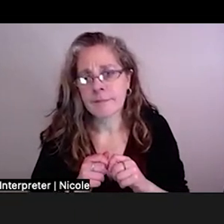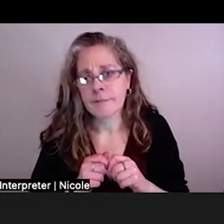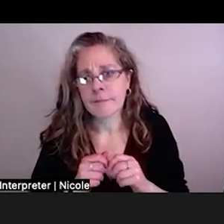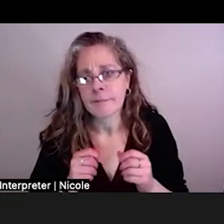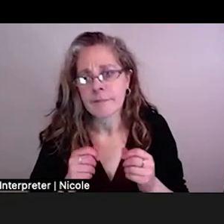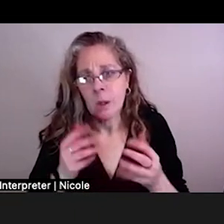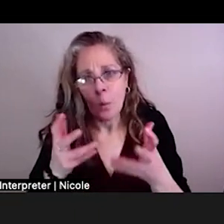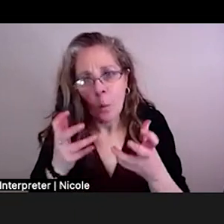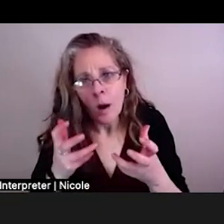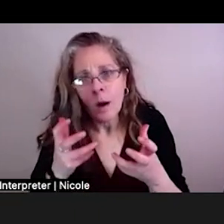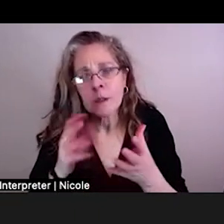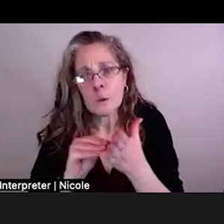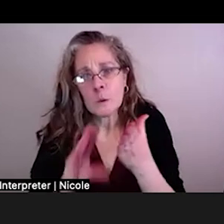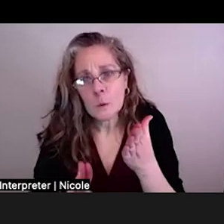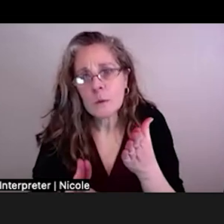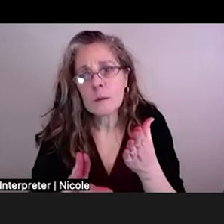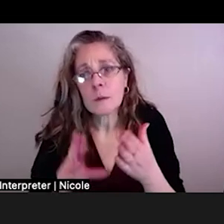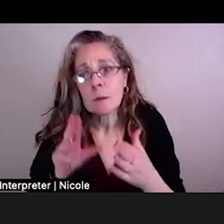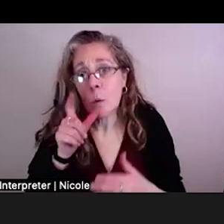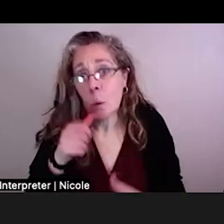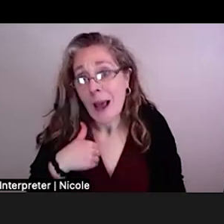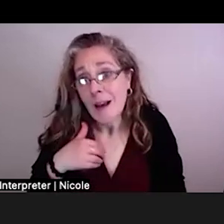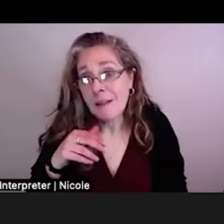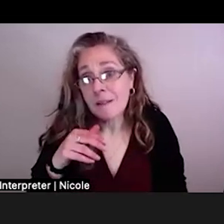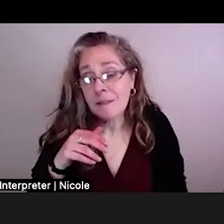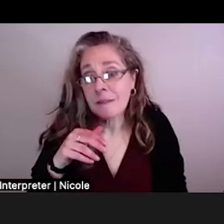students work with